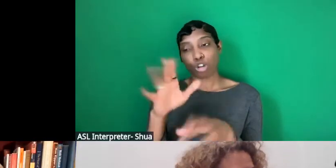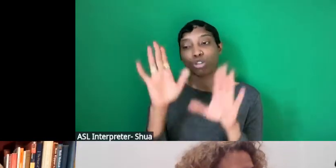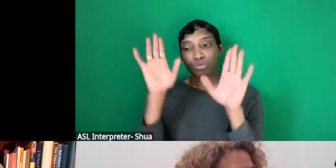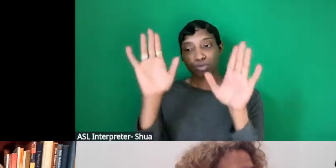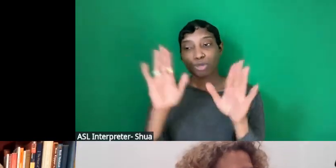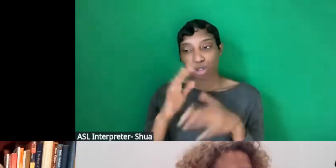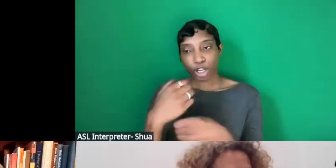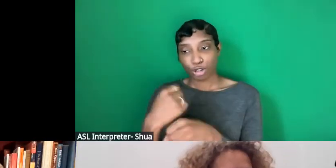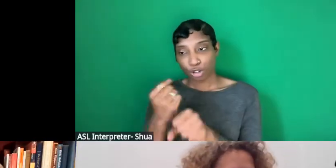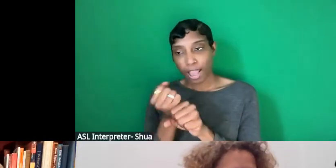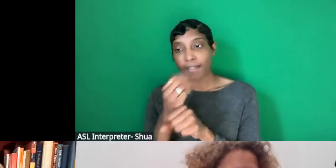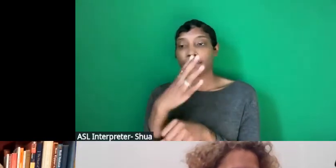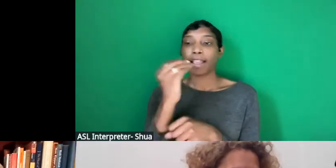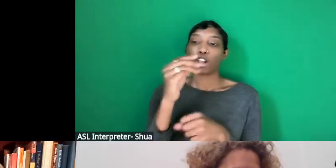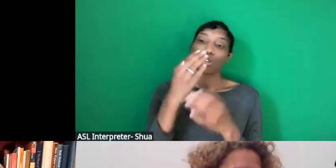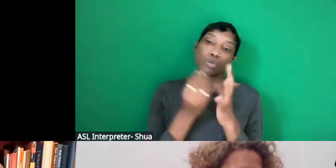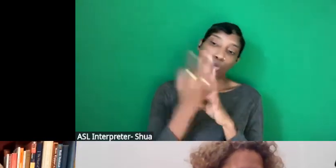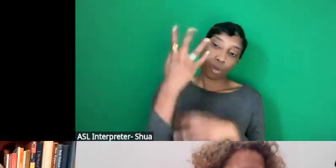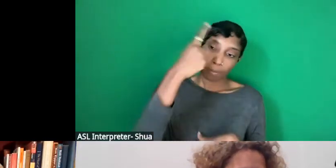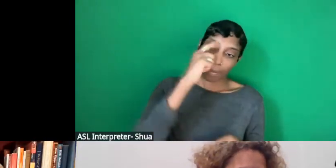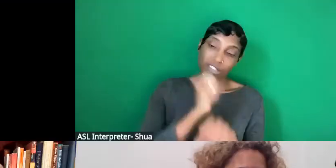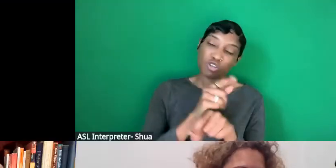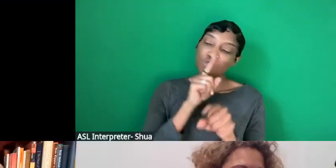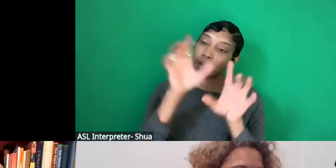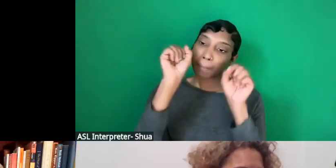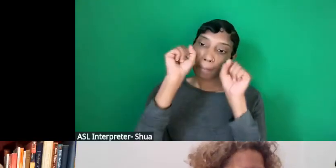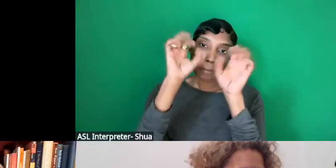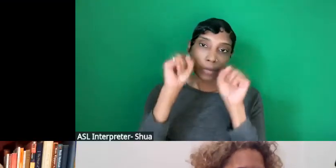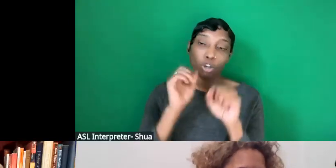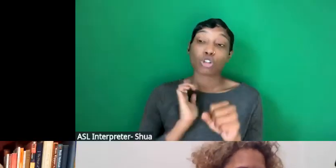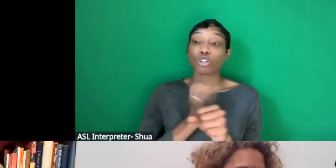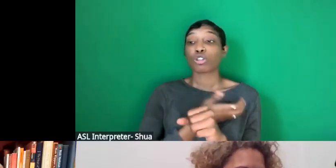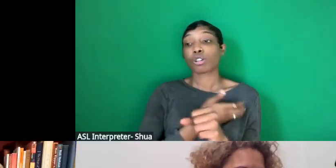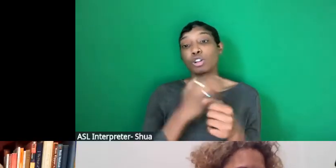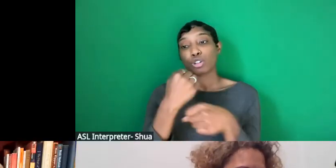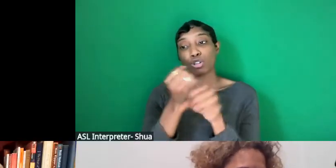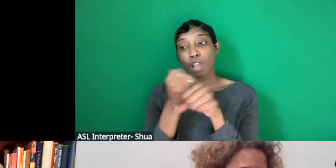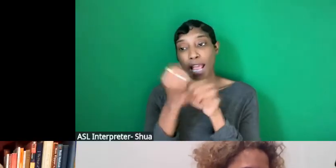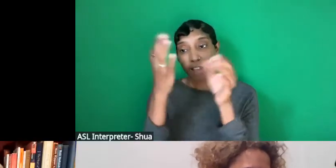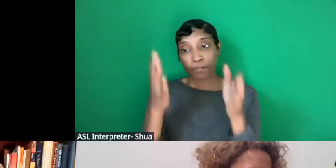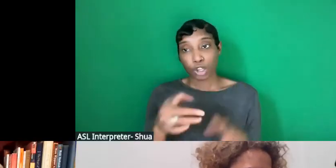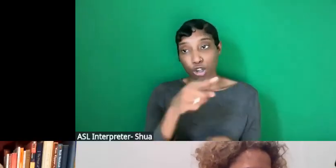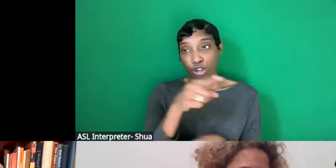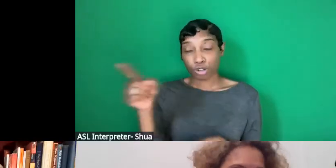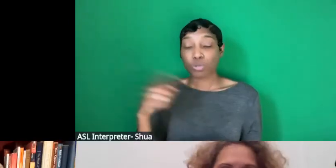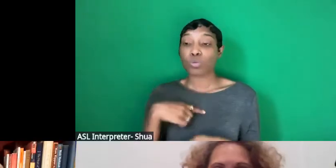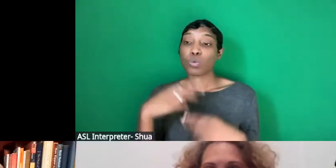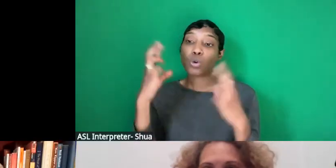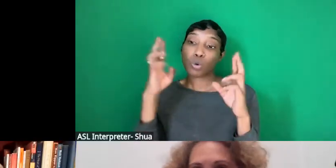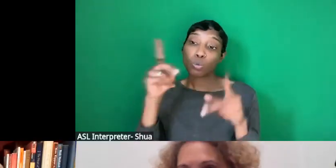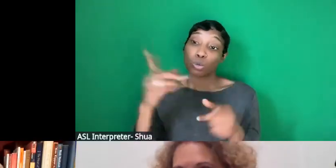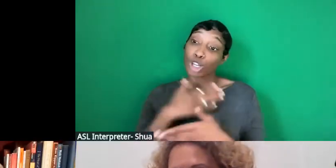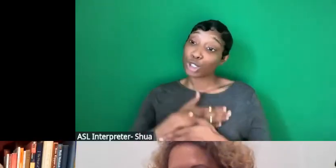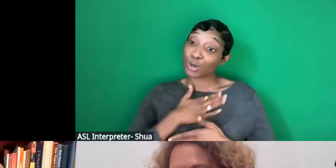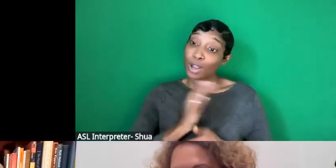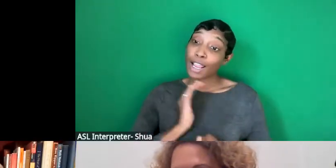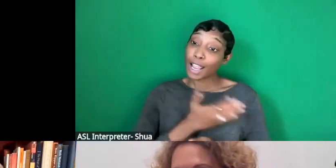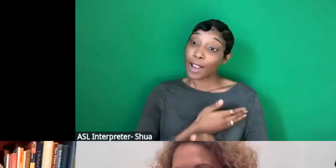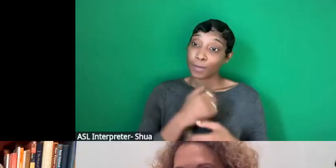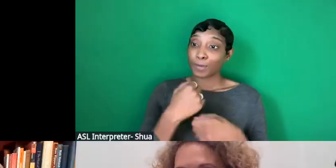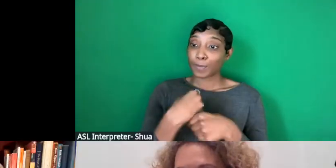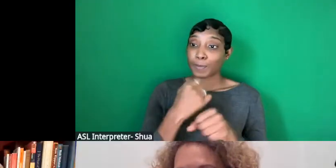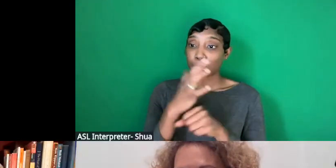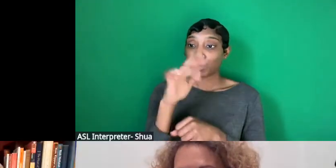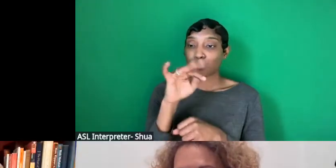growth mindset. That's amazing. Thanks to our wonderful crafters. We hope you enjoyed this craft project and will continue to